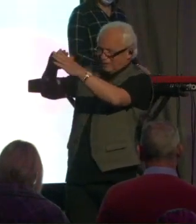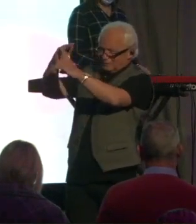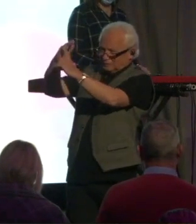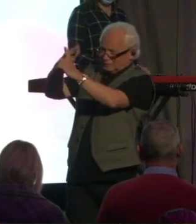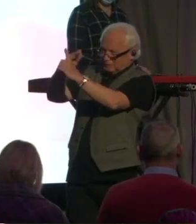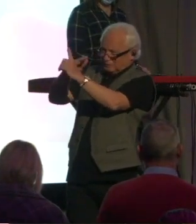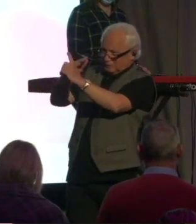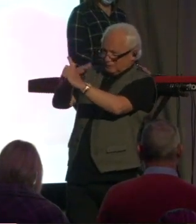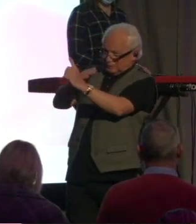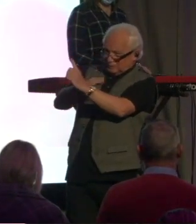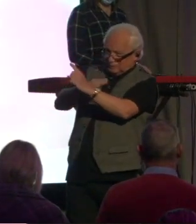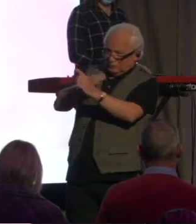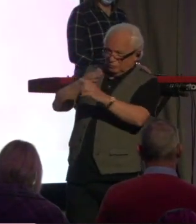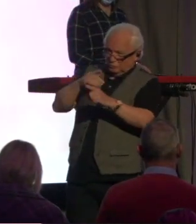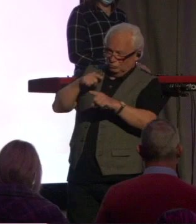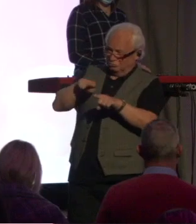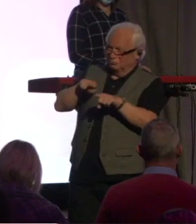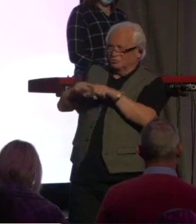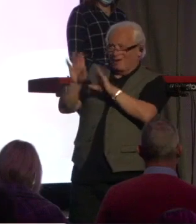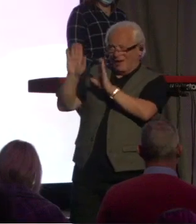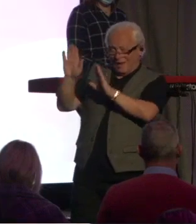Is there someone else today?